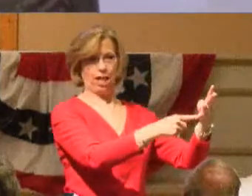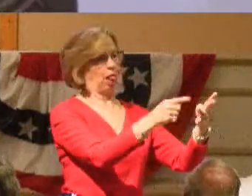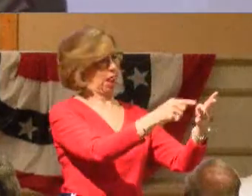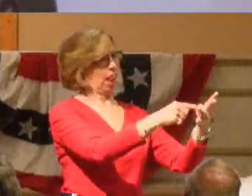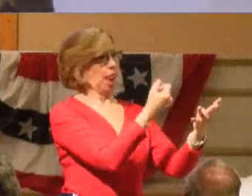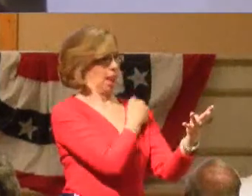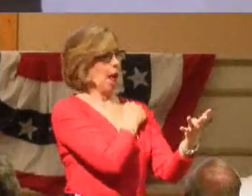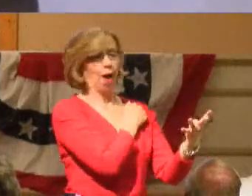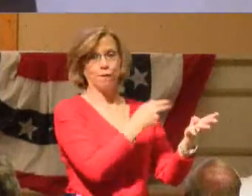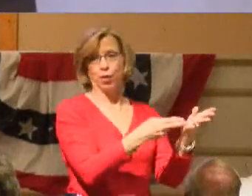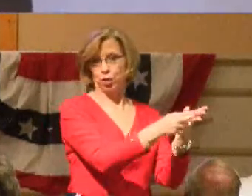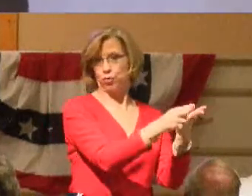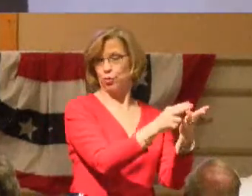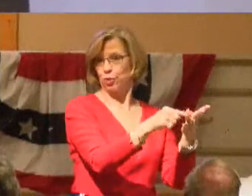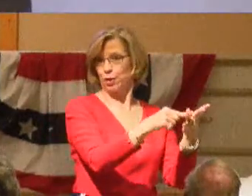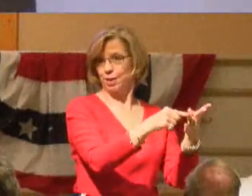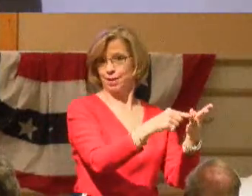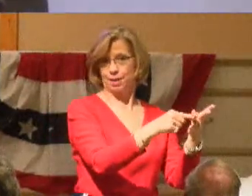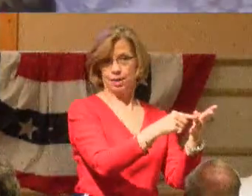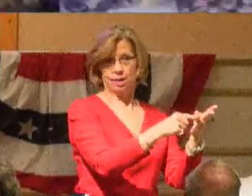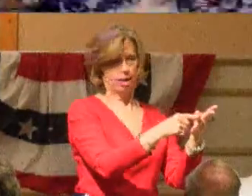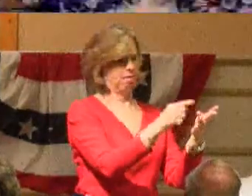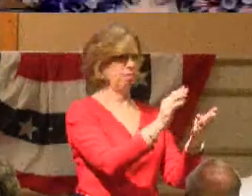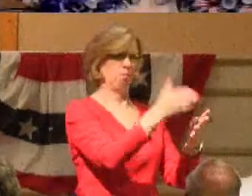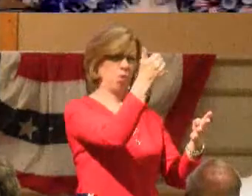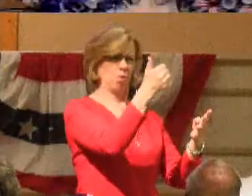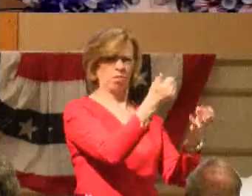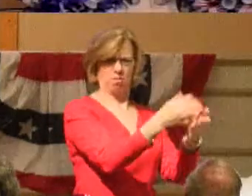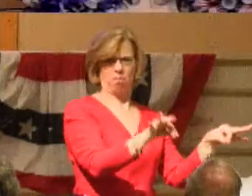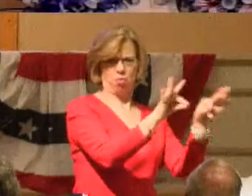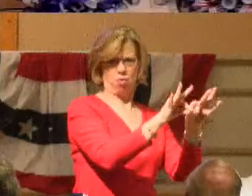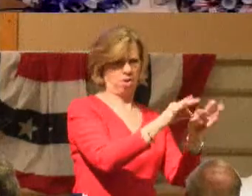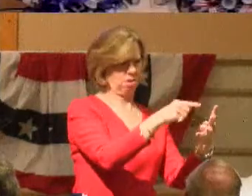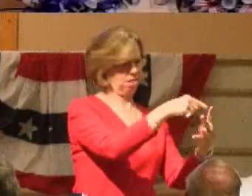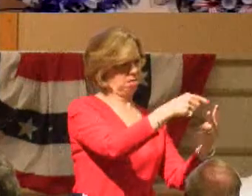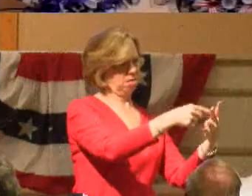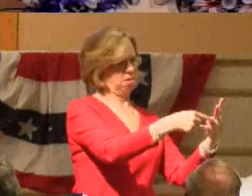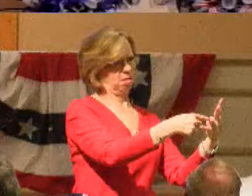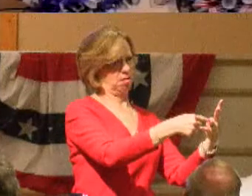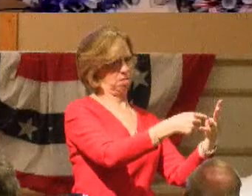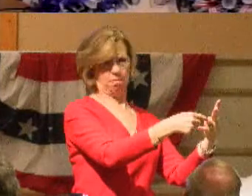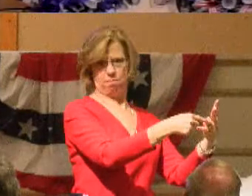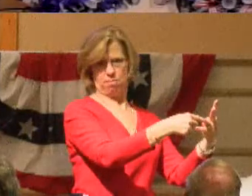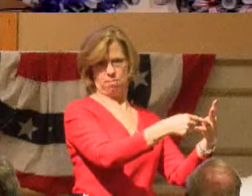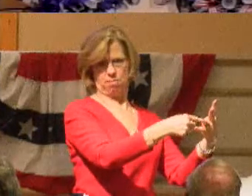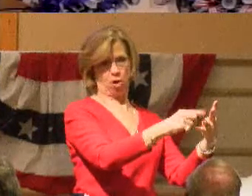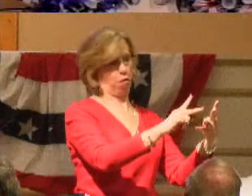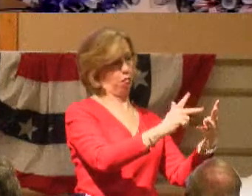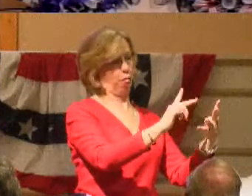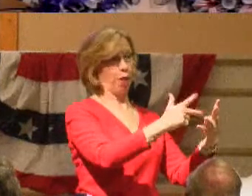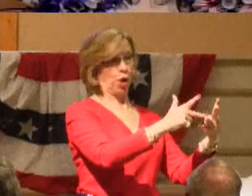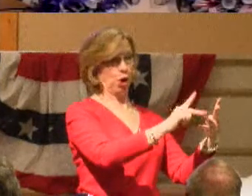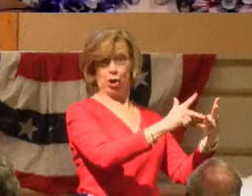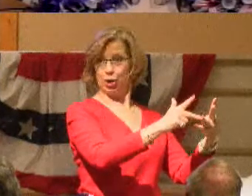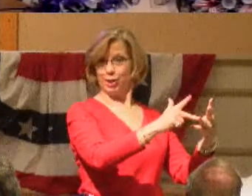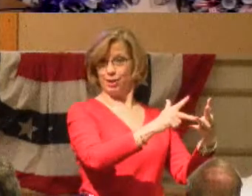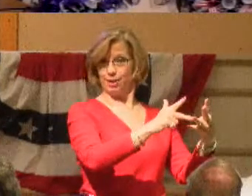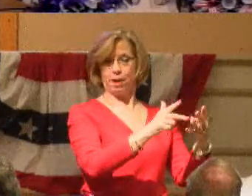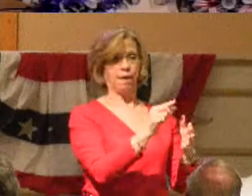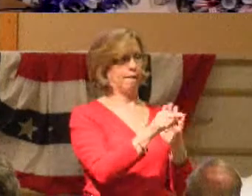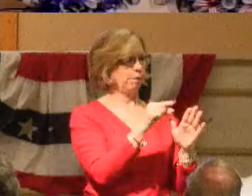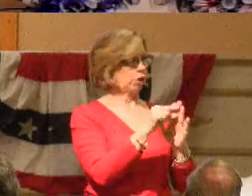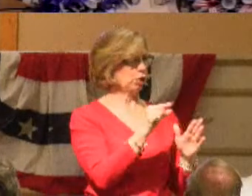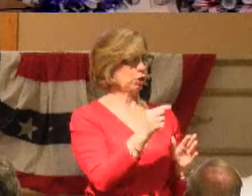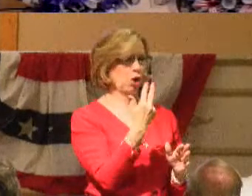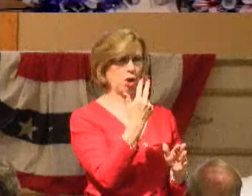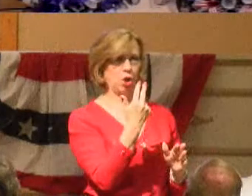truth. This is probably one of the most important of the 3 points that I've shared with you, the 2 thus far, the 3rd now. In verses 13 through